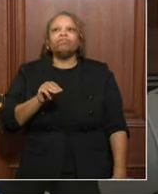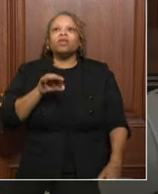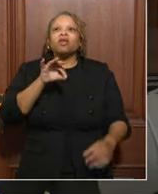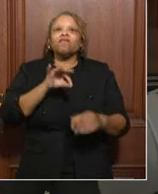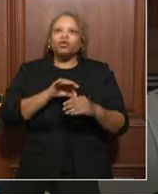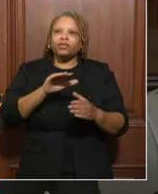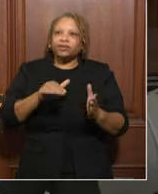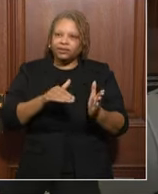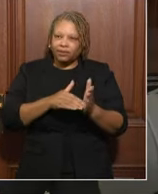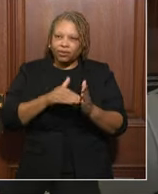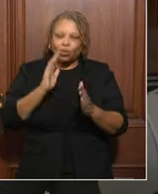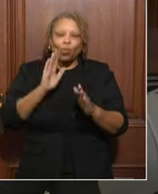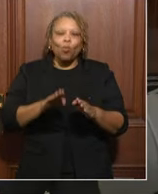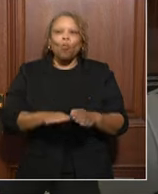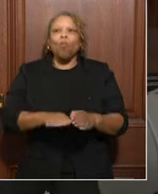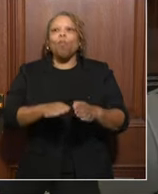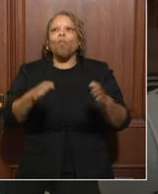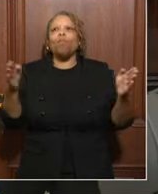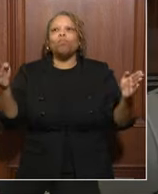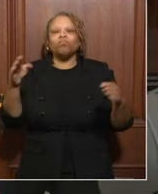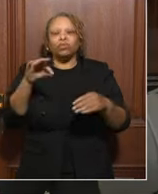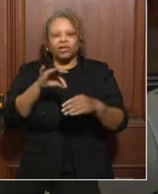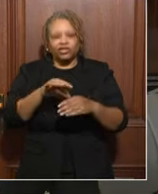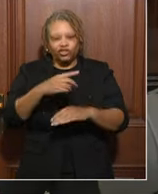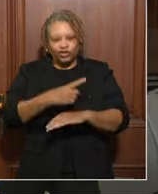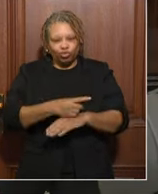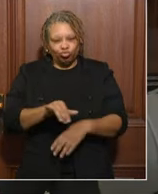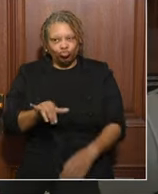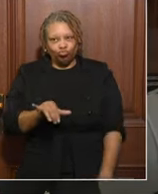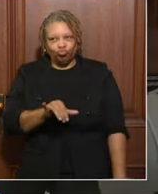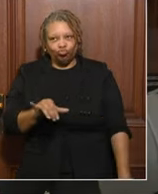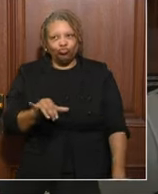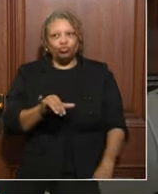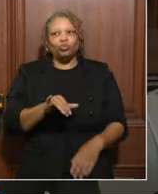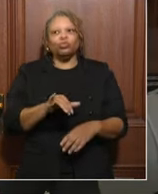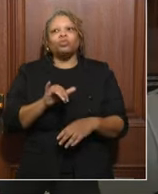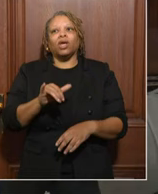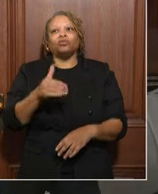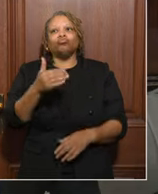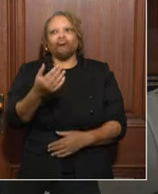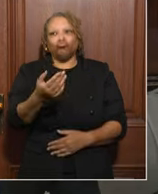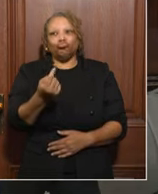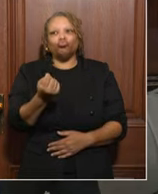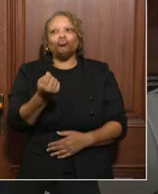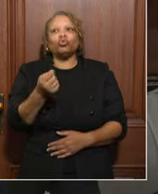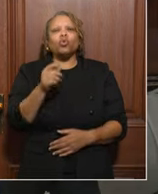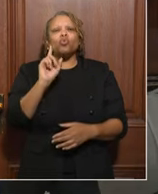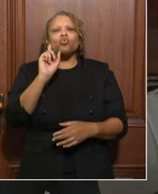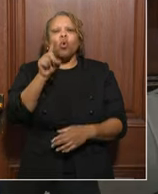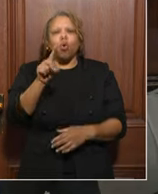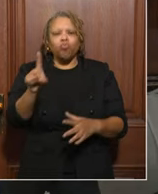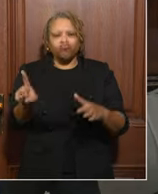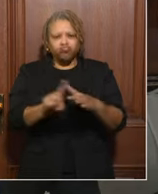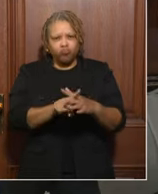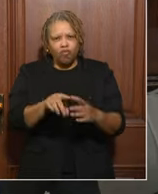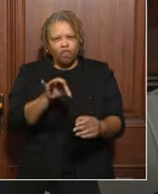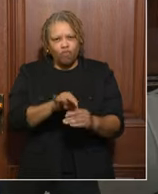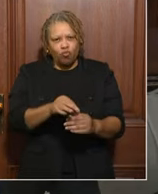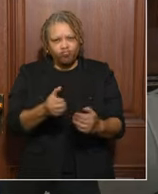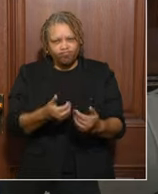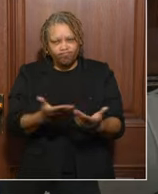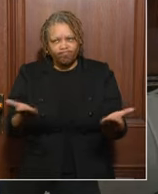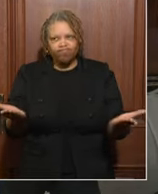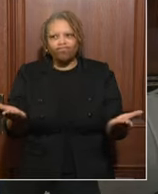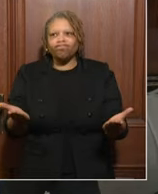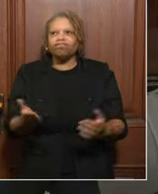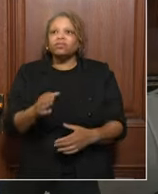open on Election Day on Tuesday. So everybody go vote. MPD has a normal support